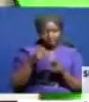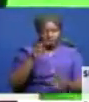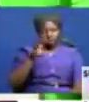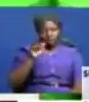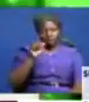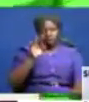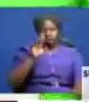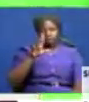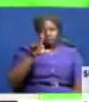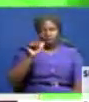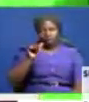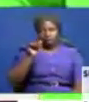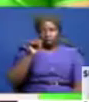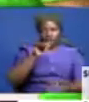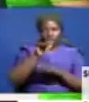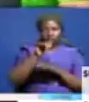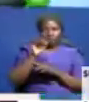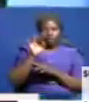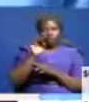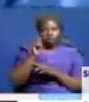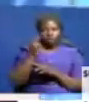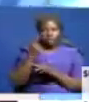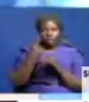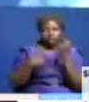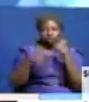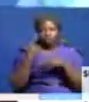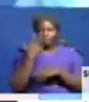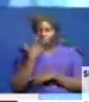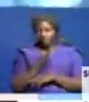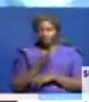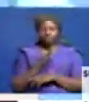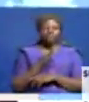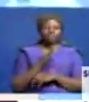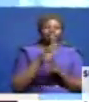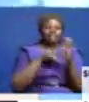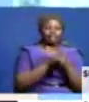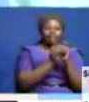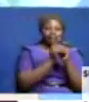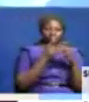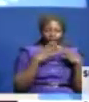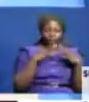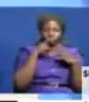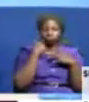of Ford Kenya, was emerged a victor among the 11 candidates who contested for the senatorial seat